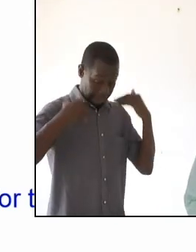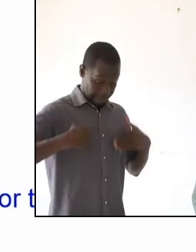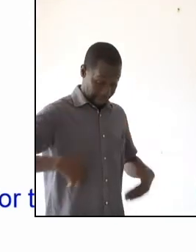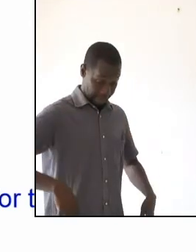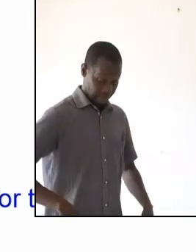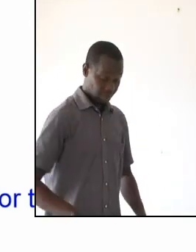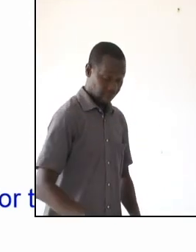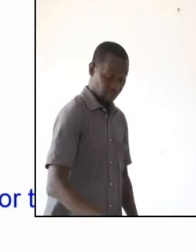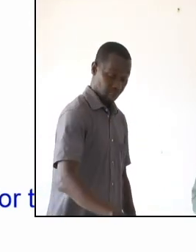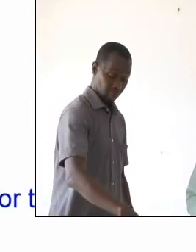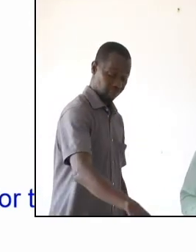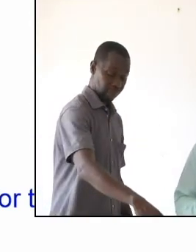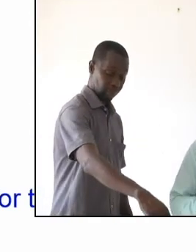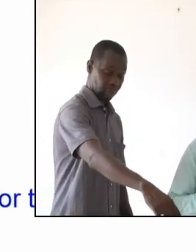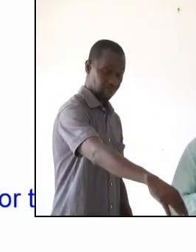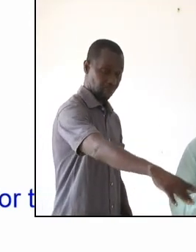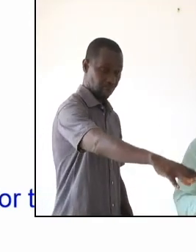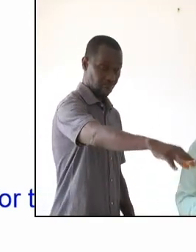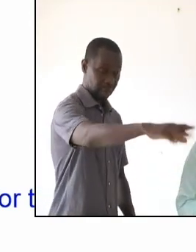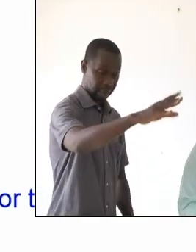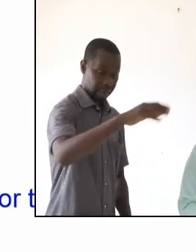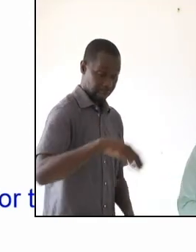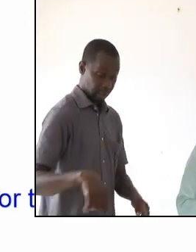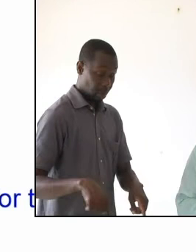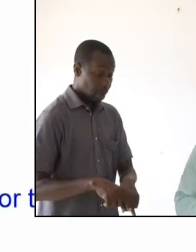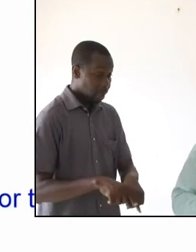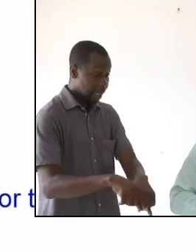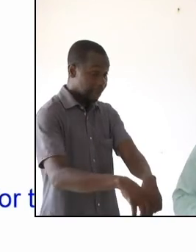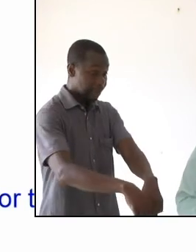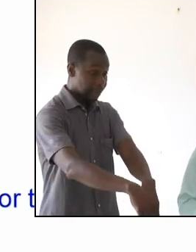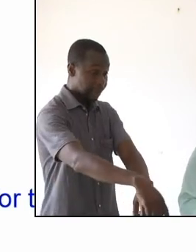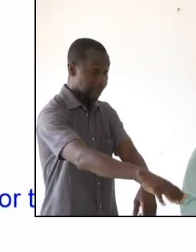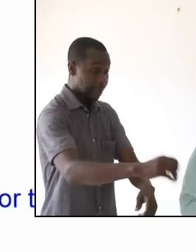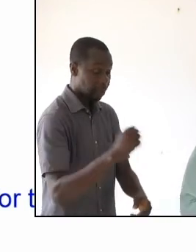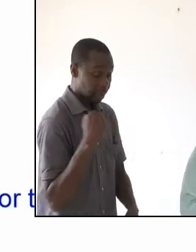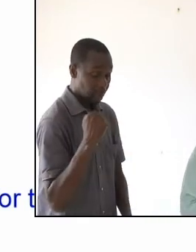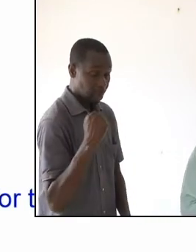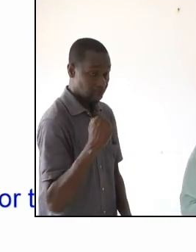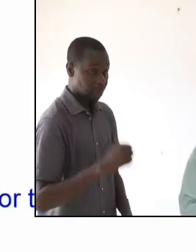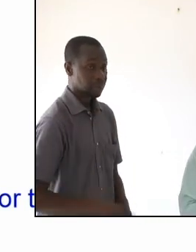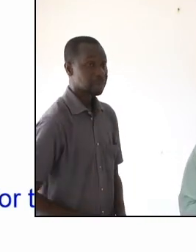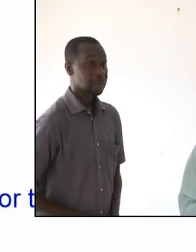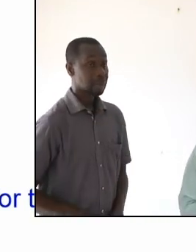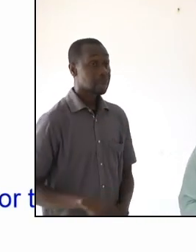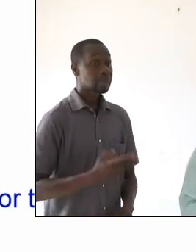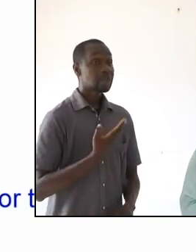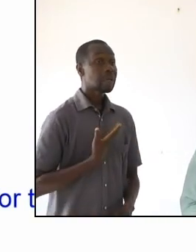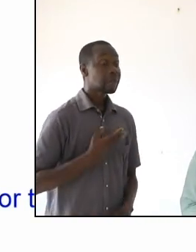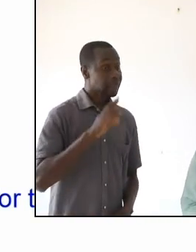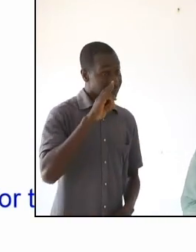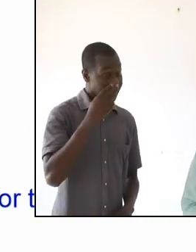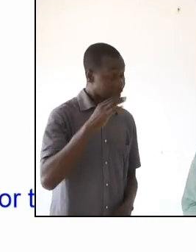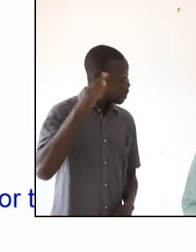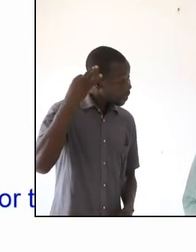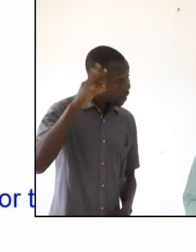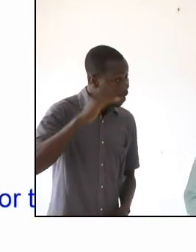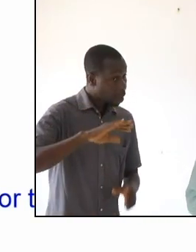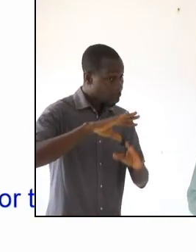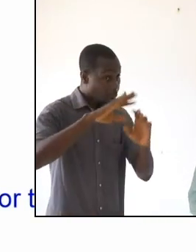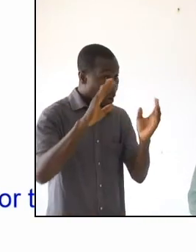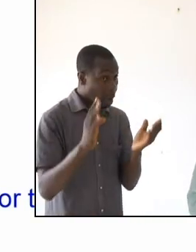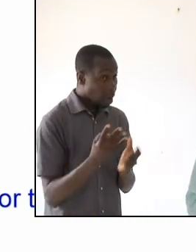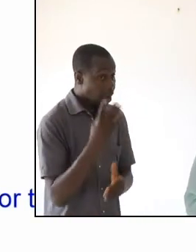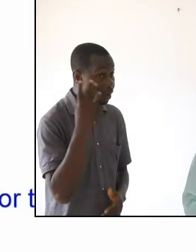about movement. They do this by working together with our muscles. So you have to try to learn these